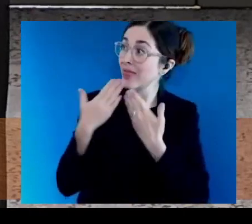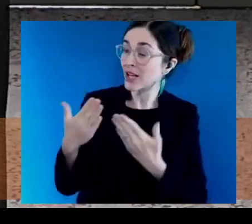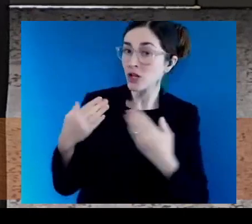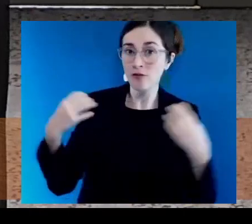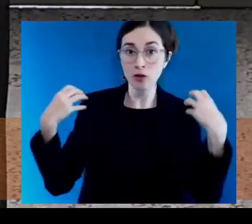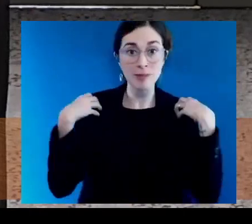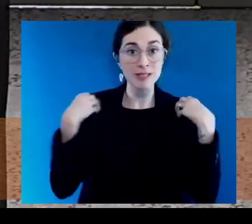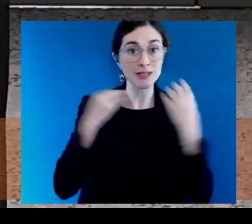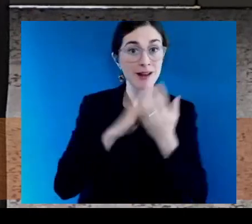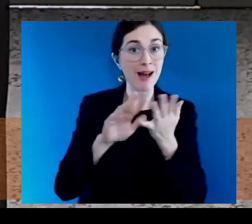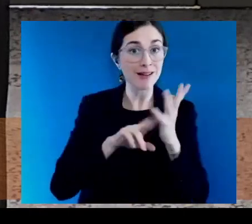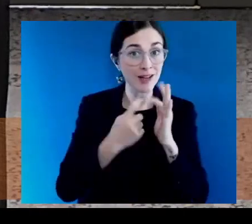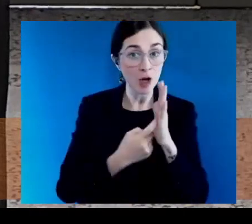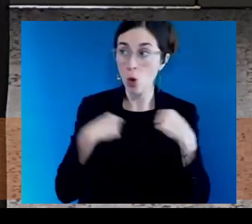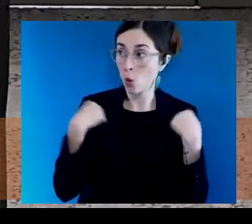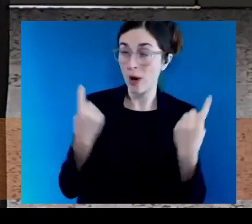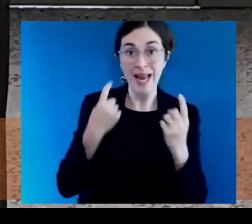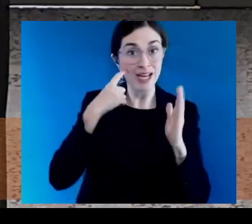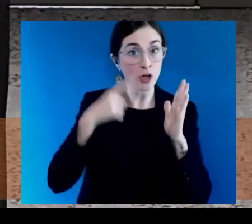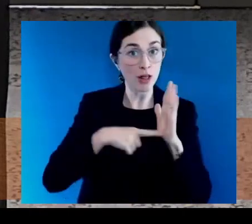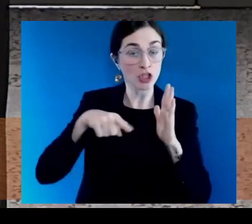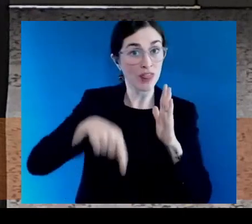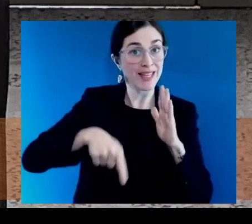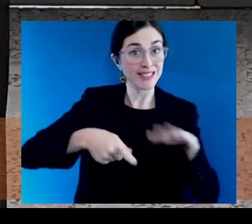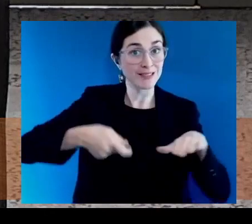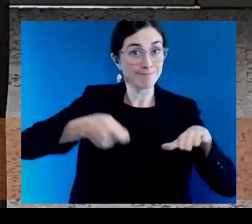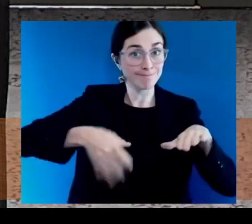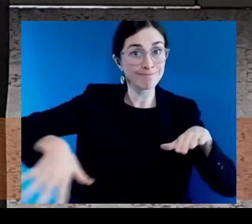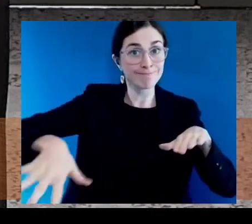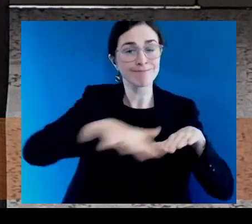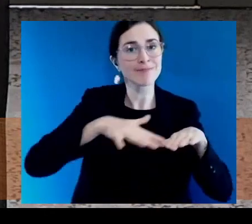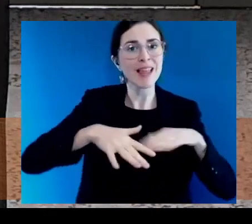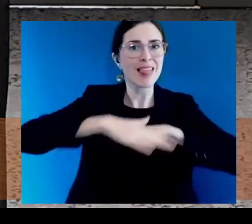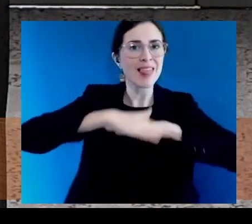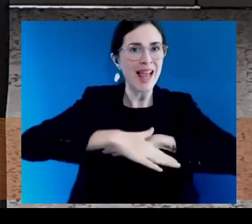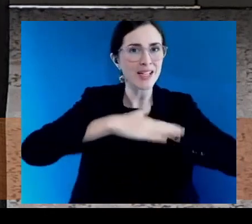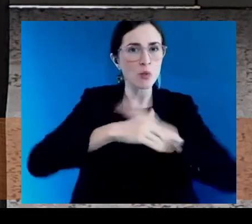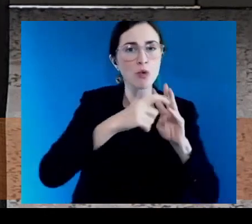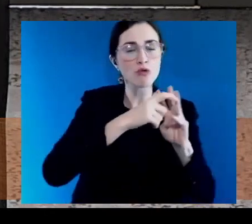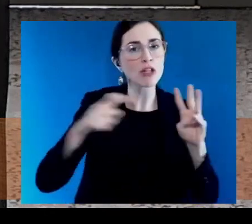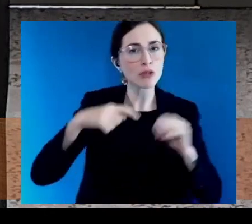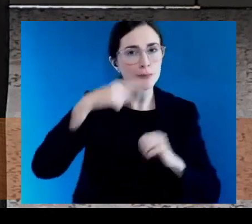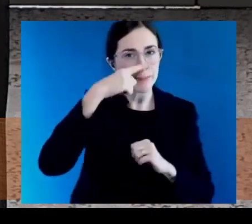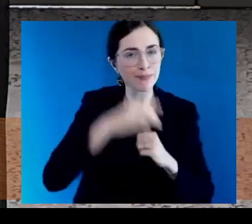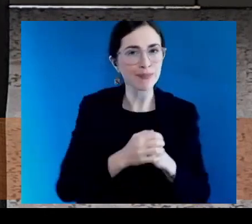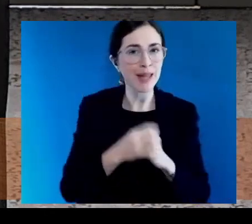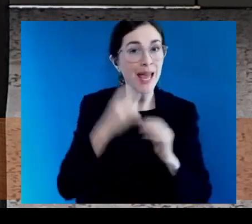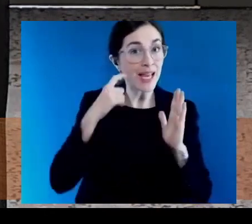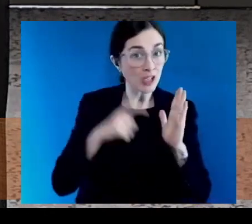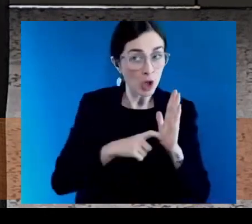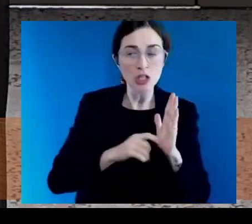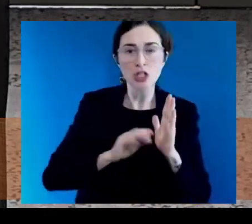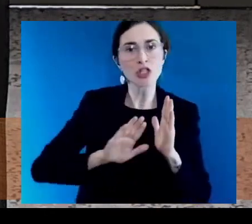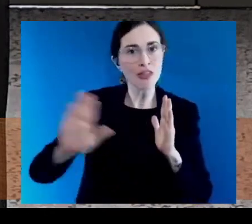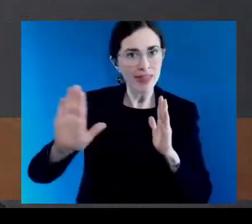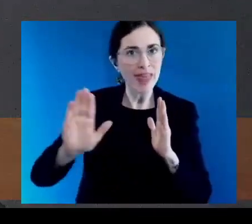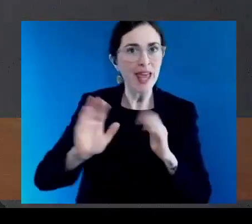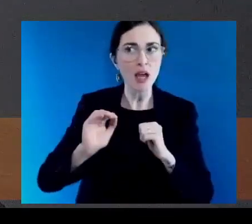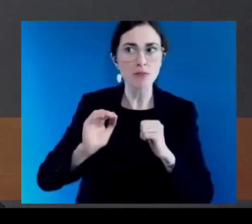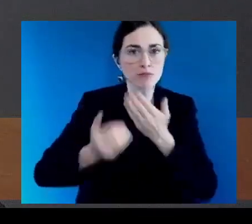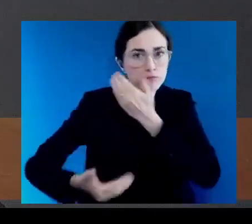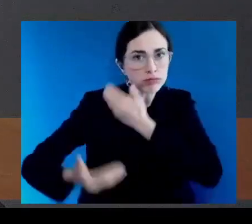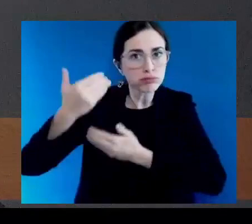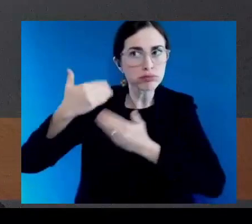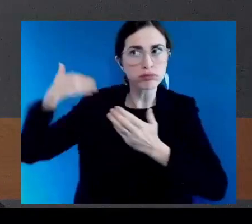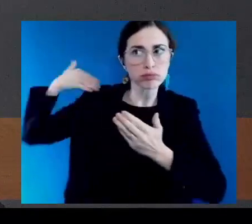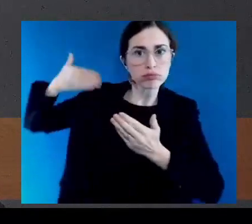acknowledge this hearing today as proceeding on the lands of the Wurundjeri. We acknowledge elders and ancestors and their ongoing fight for justice.